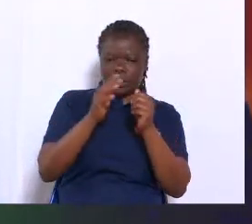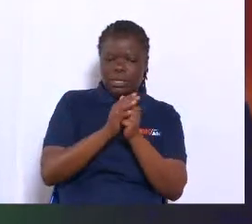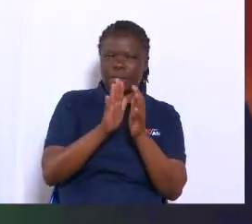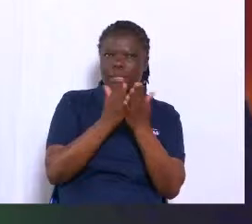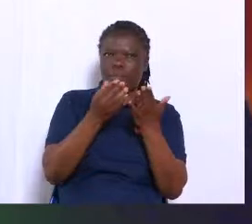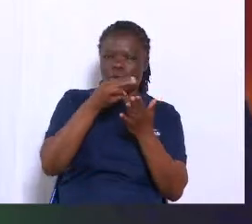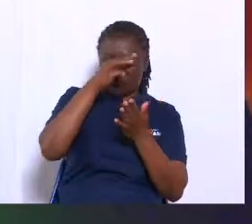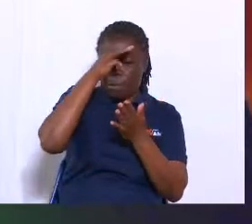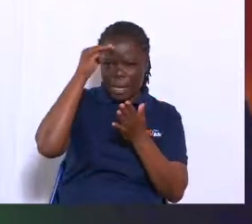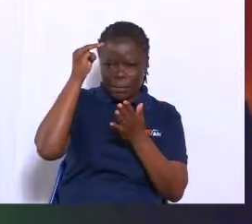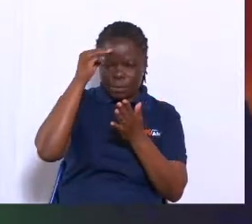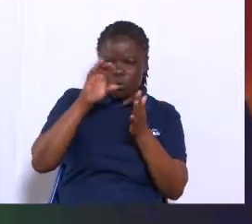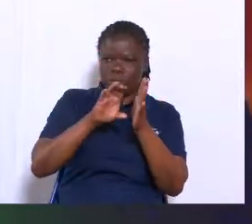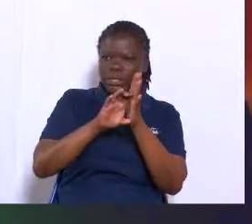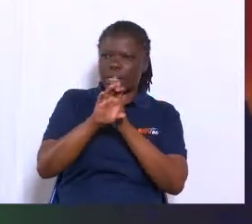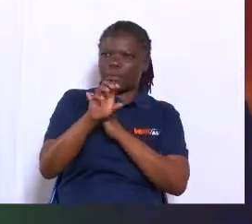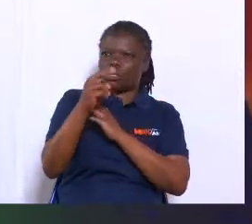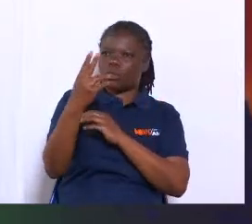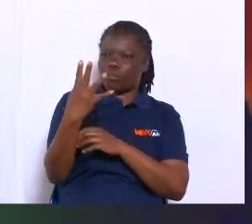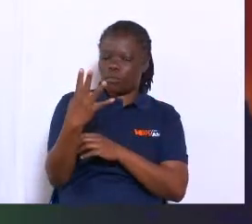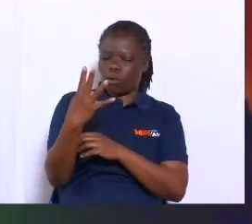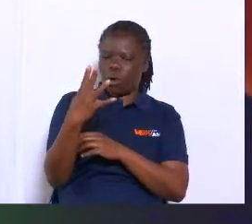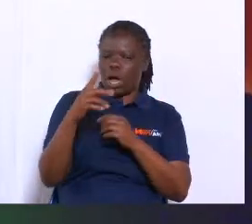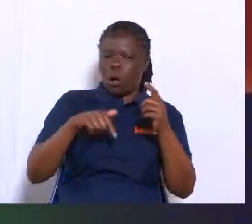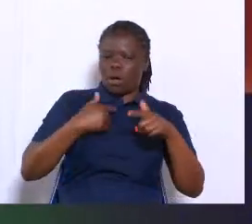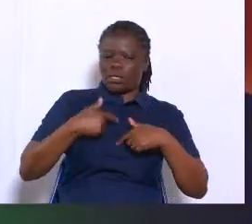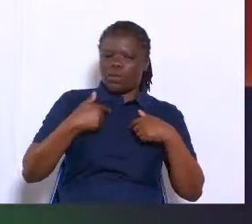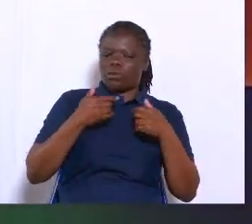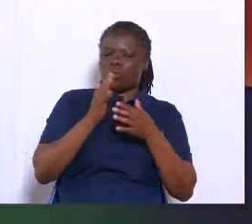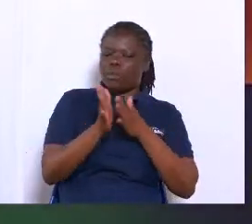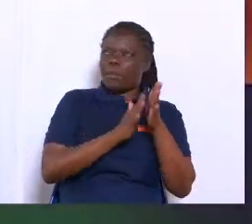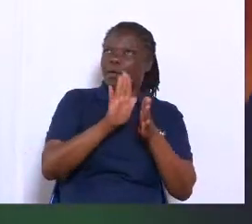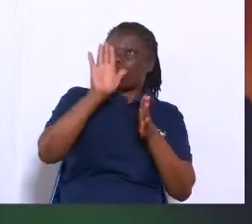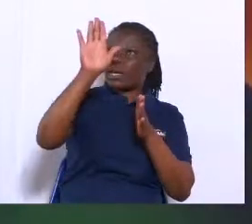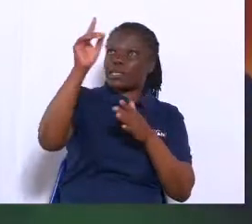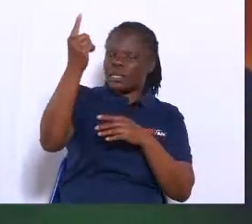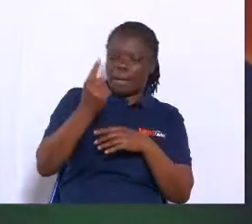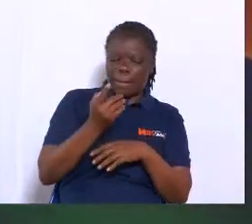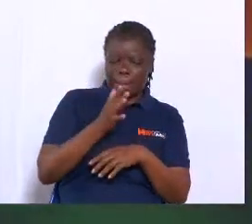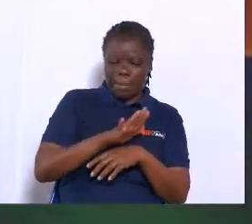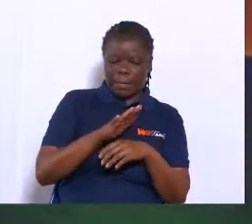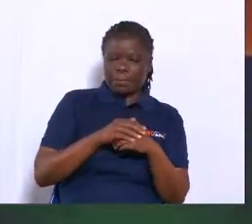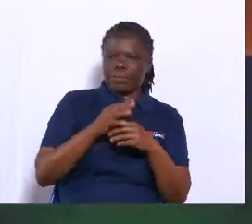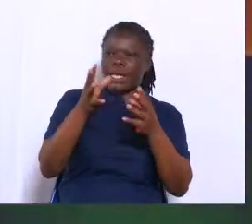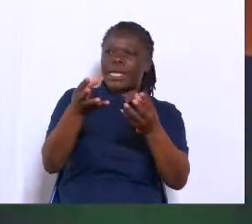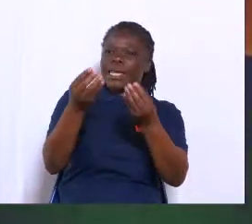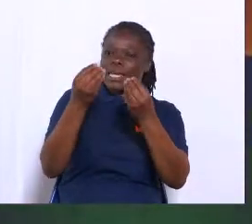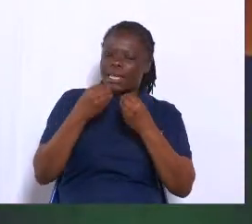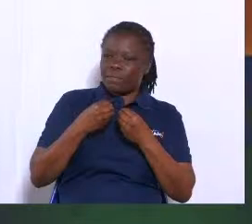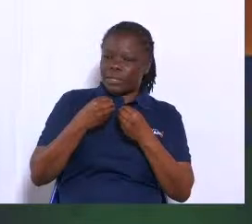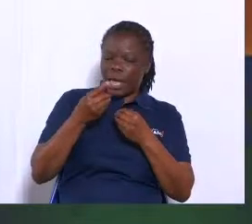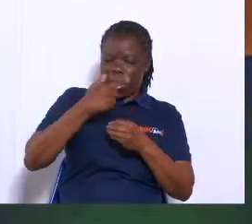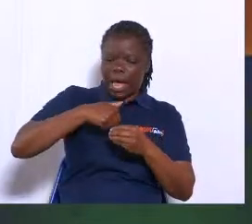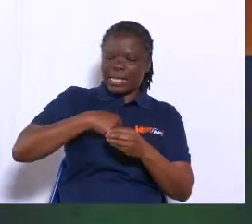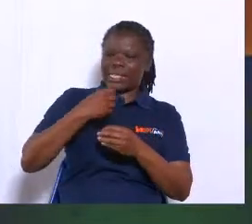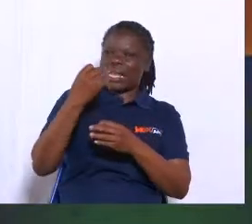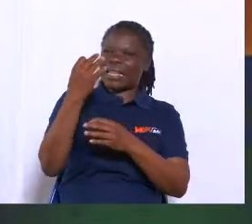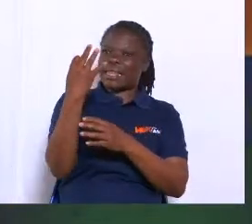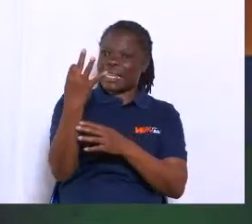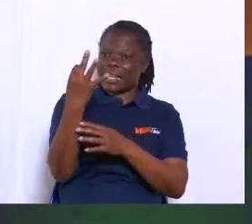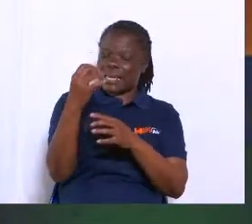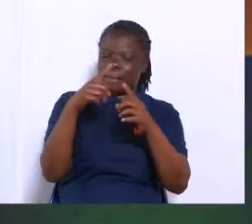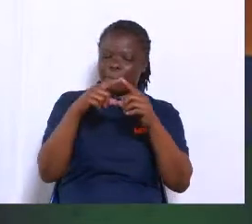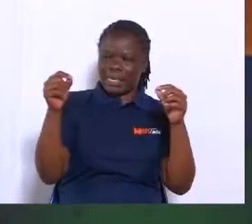chapter 24 of being prepared for his coming? He gives us three expressions,